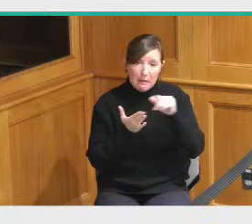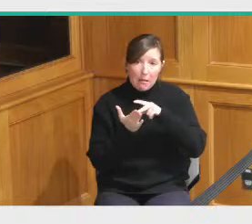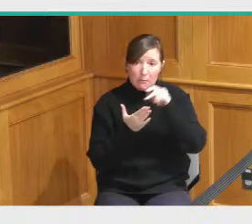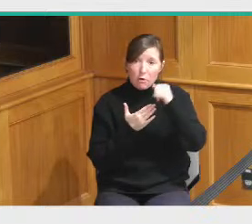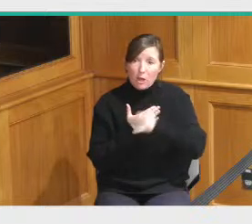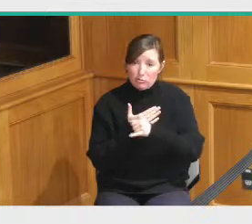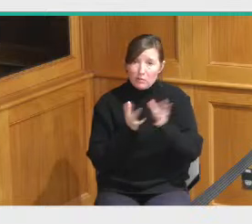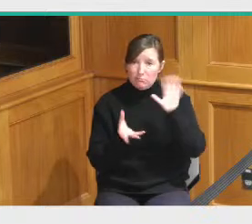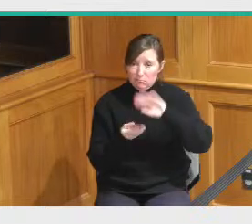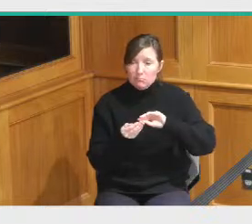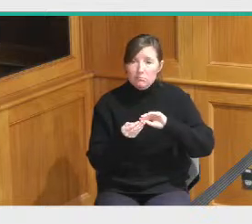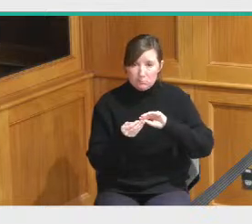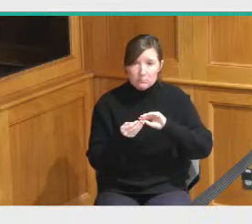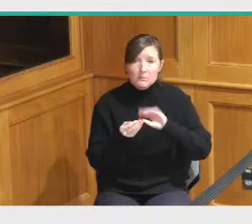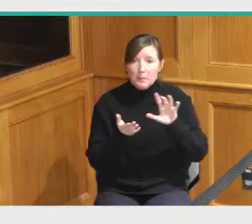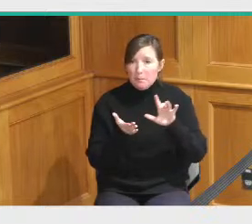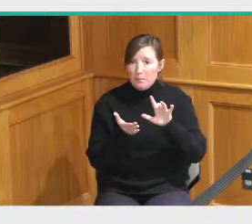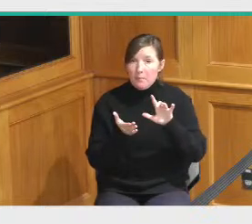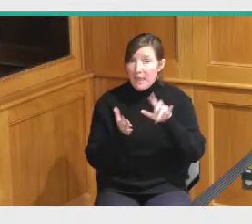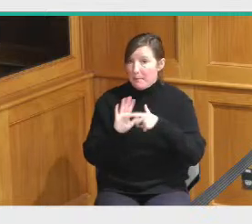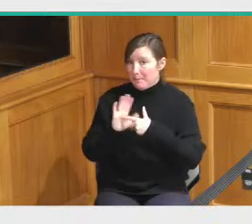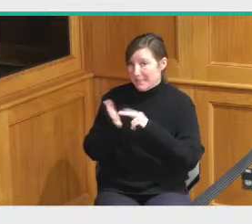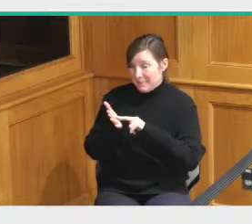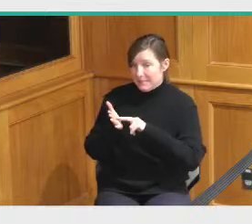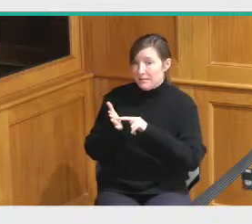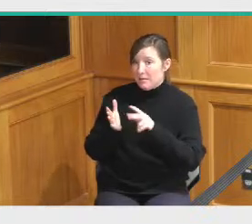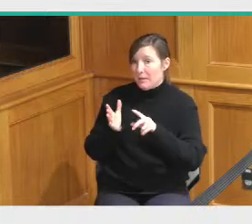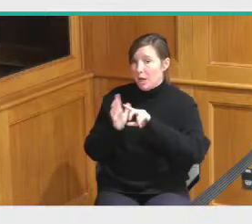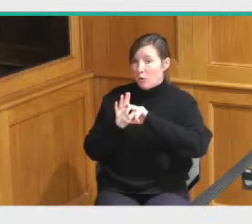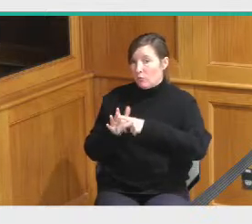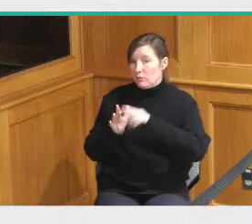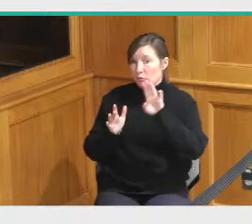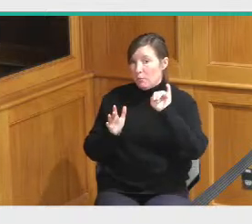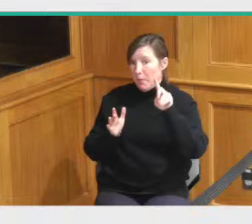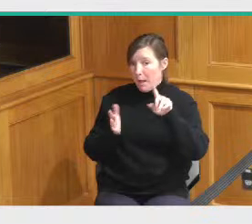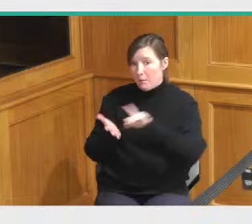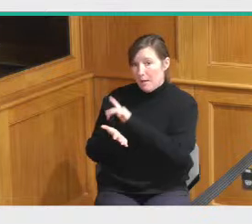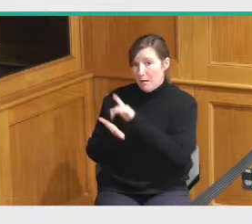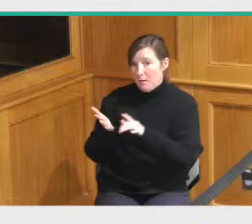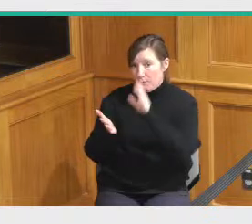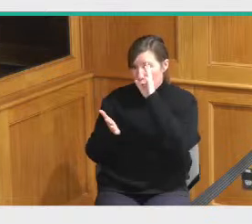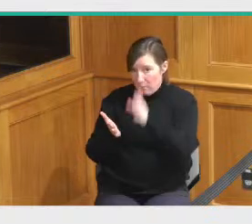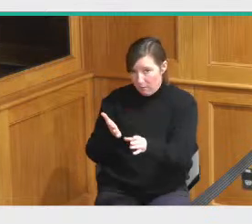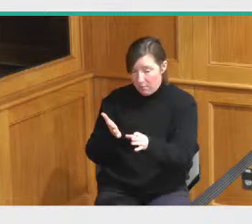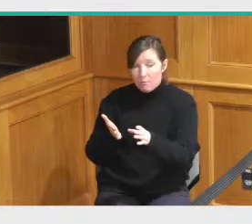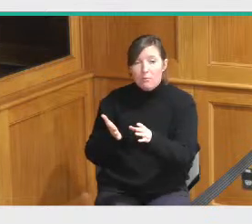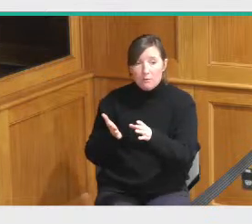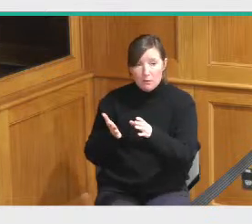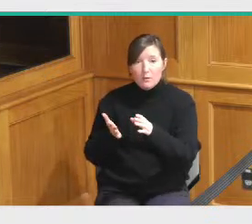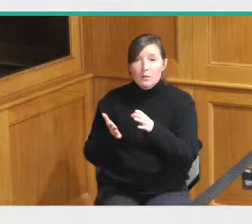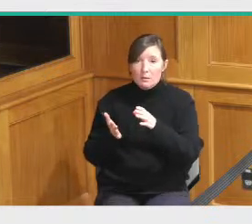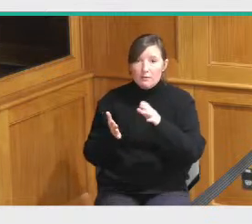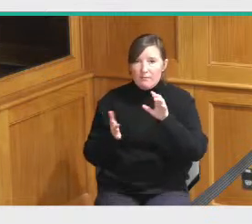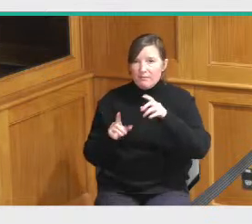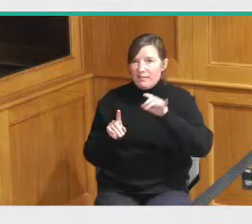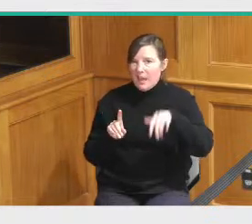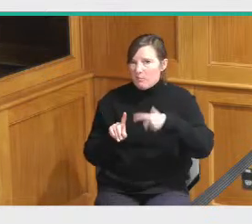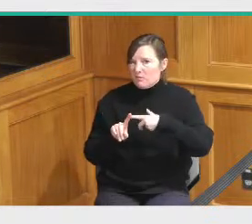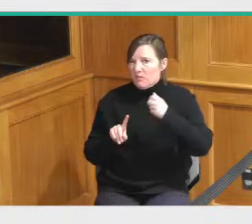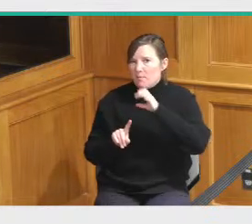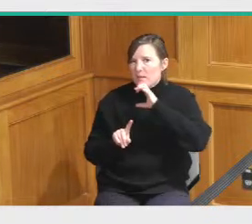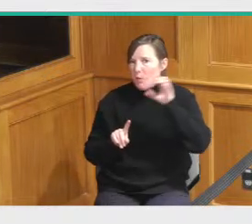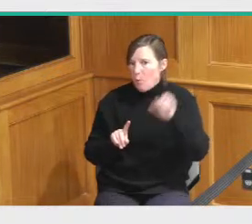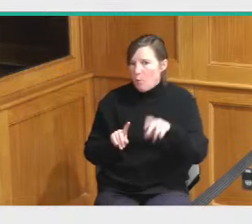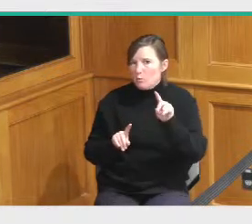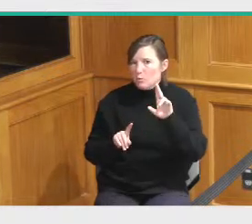project, paying off the original bond issuance as well in terms of the old Duke Energy Center debt, the Millennium debt,